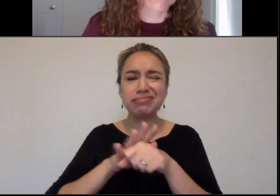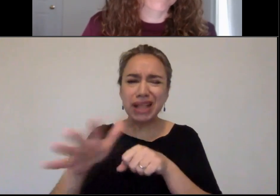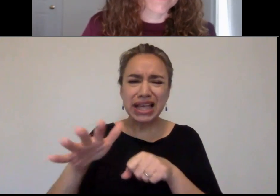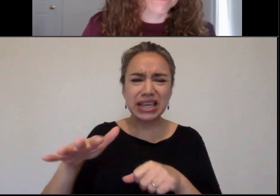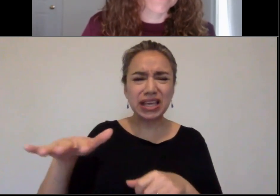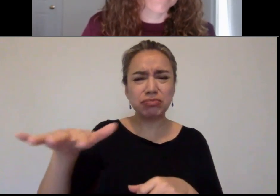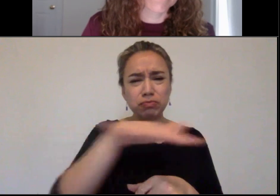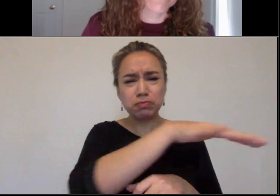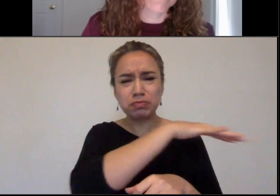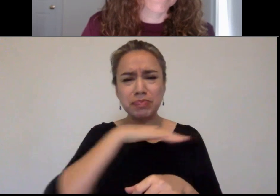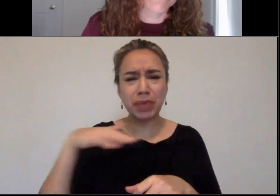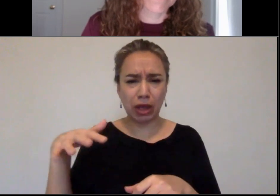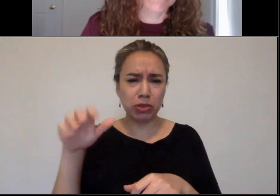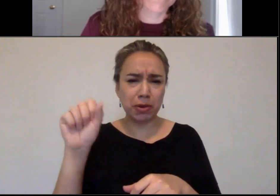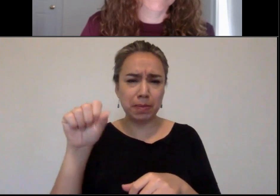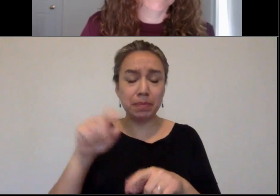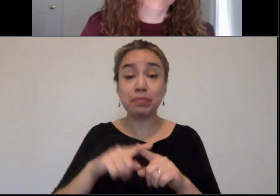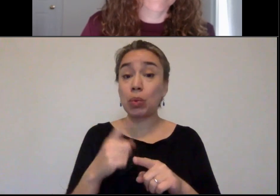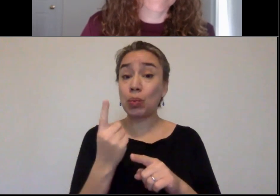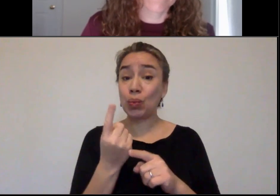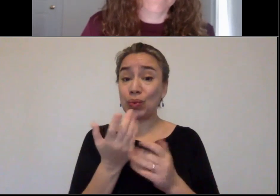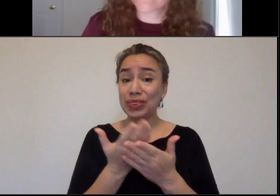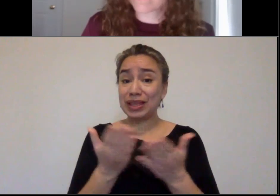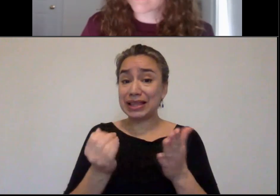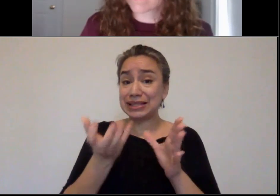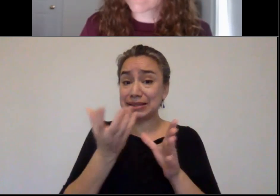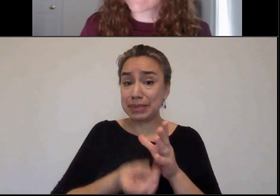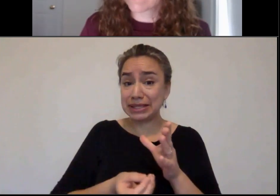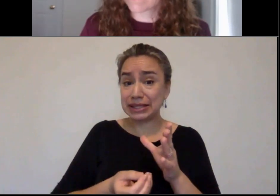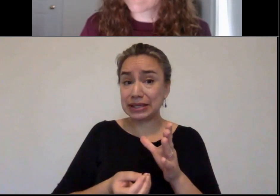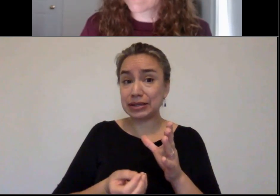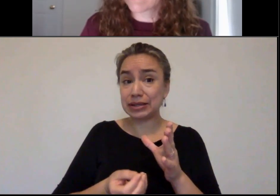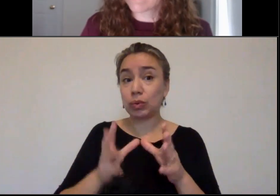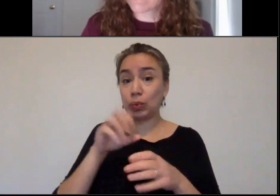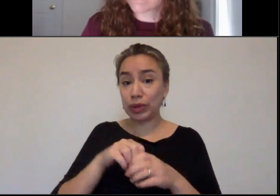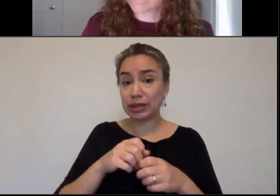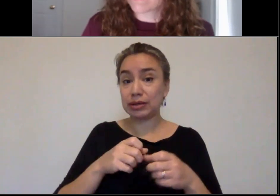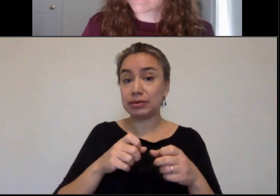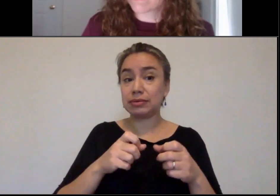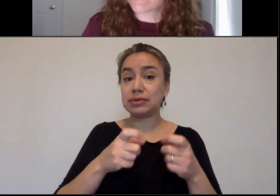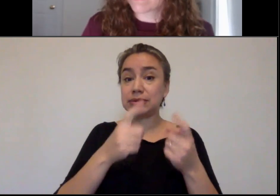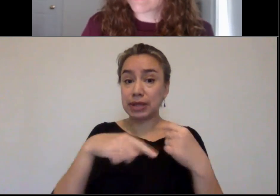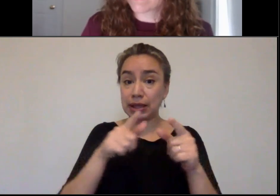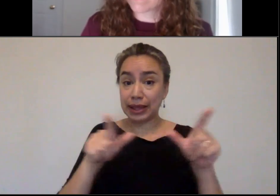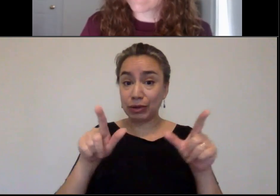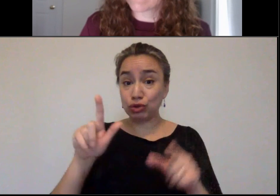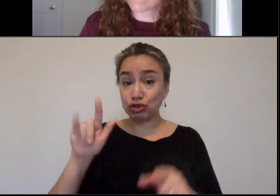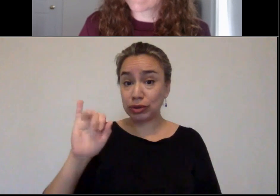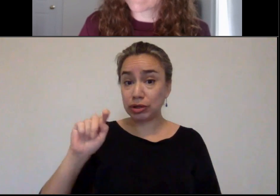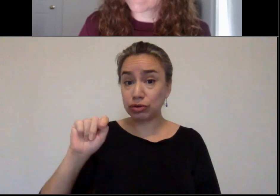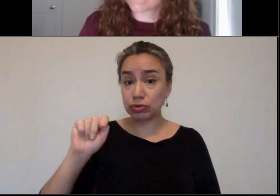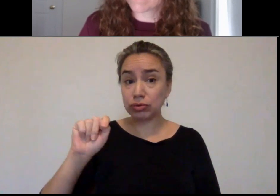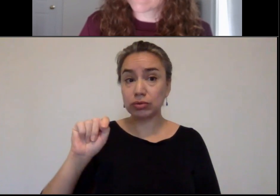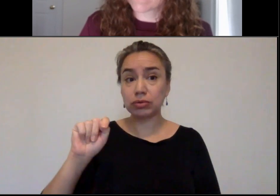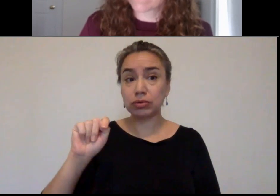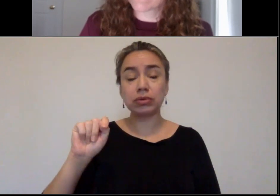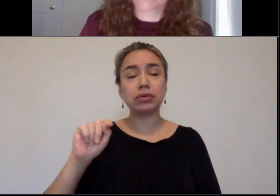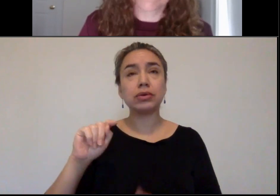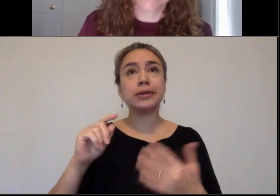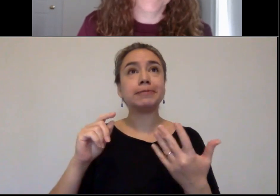not. One of the things that's missing in the sign language literature is an